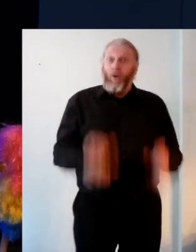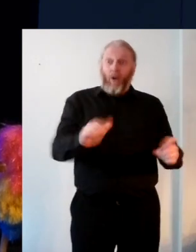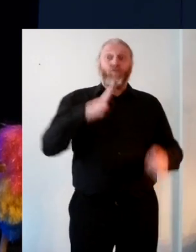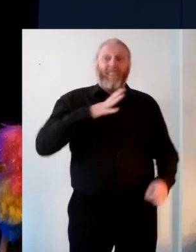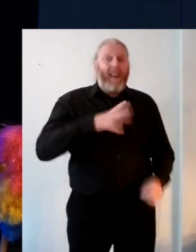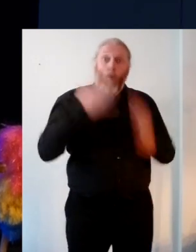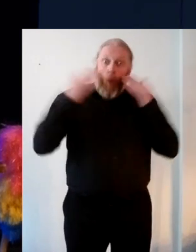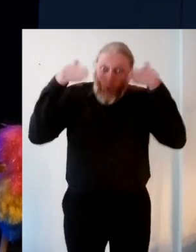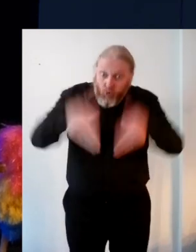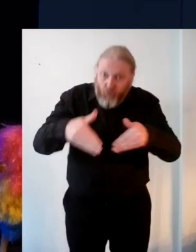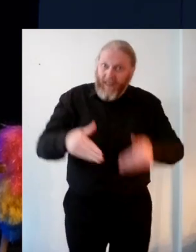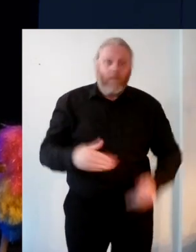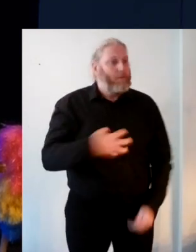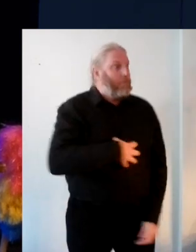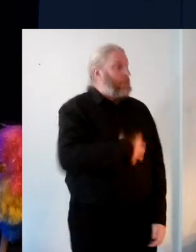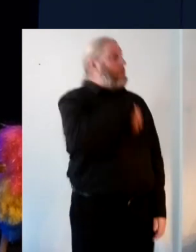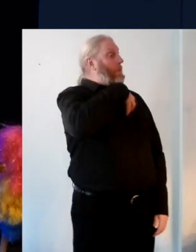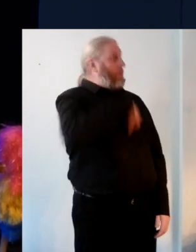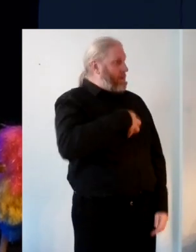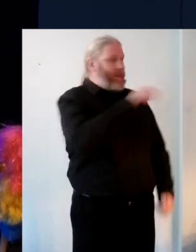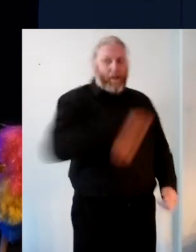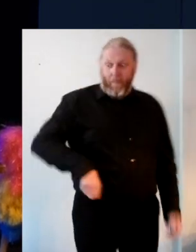time. Concentrate, concentrate.